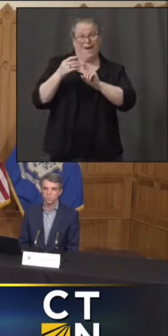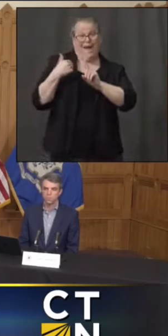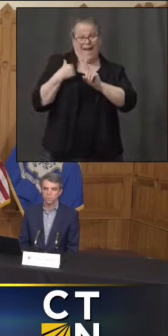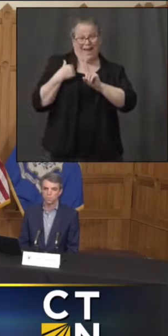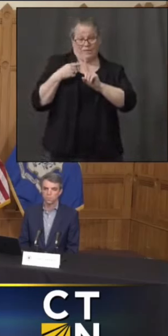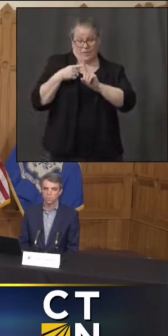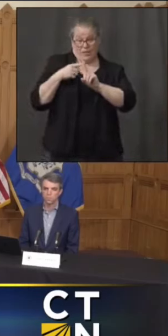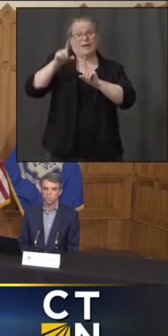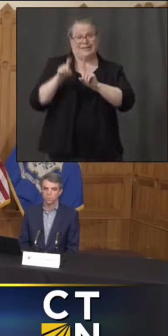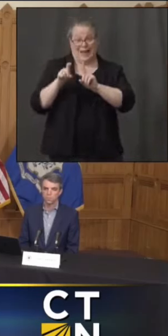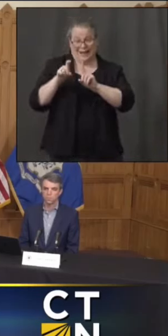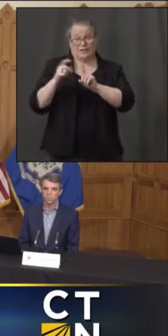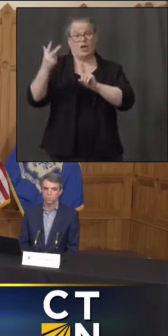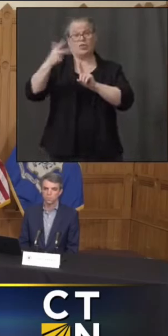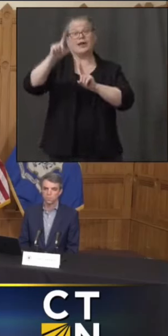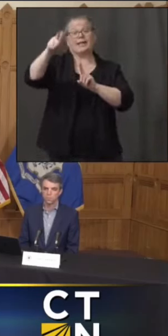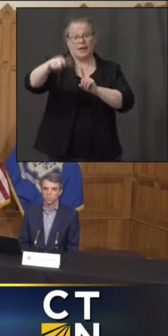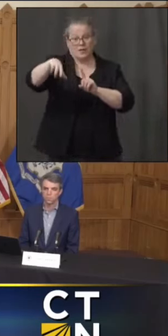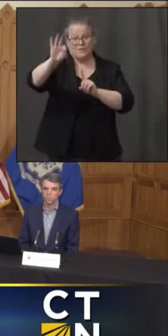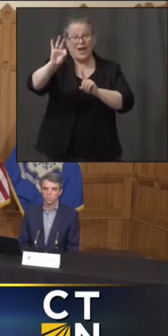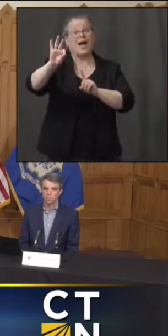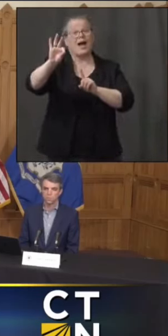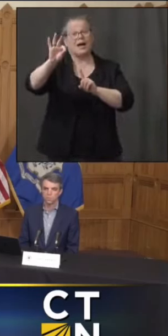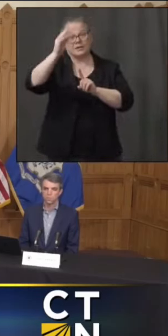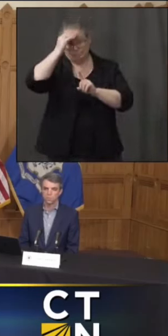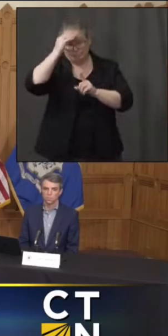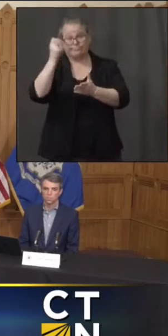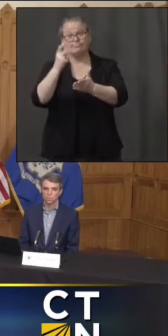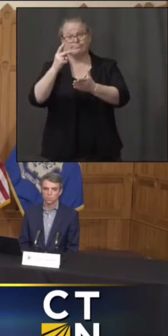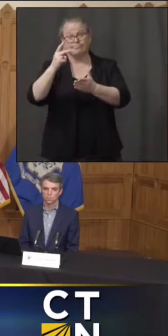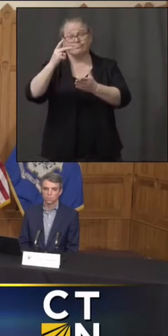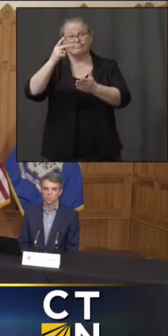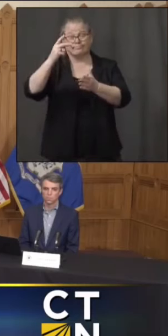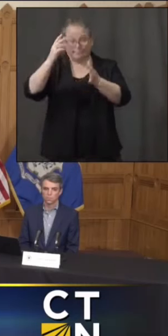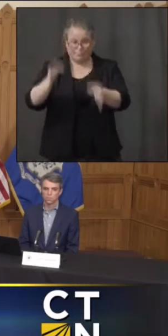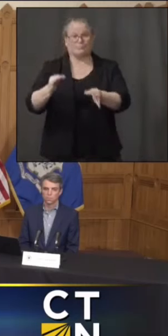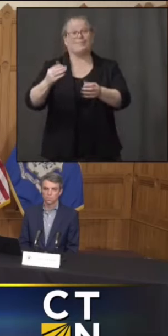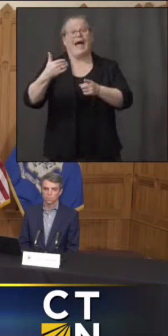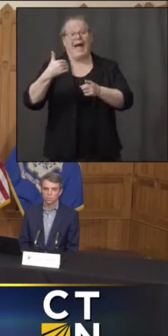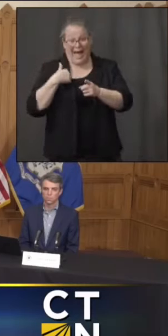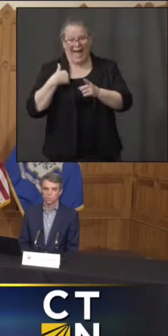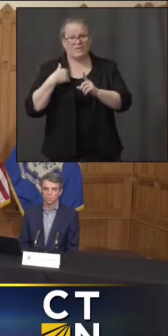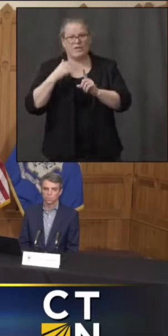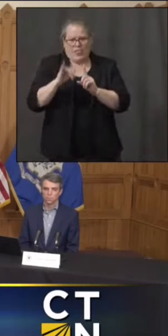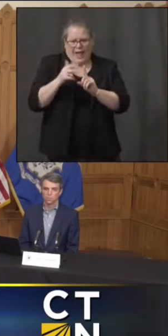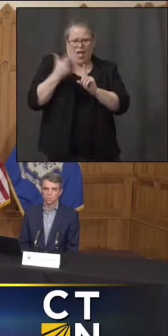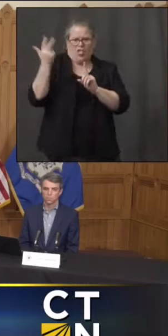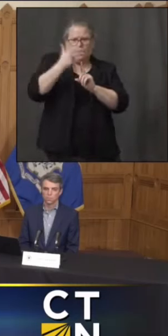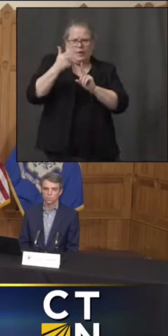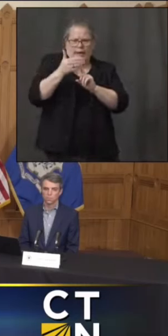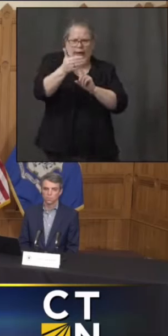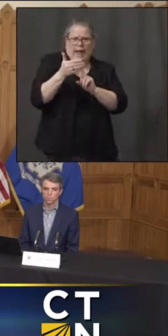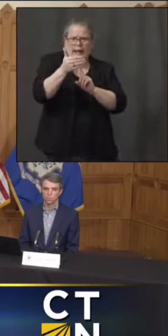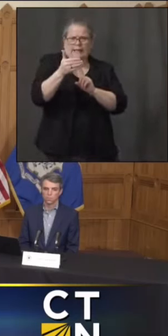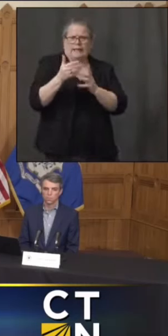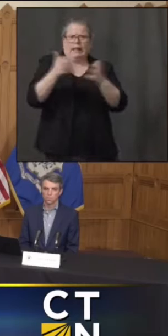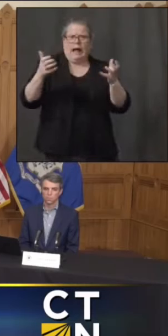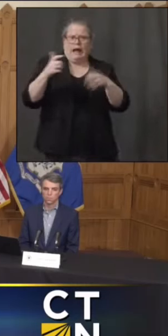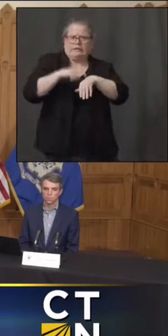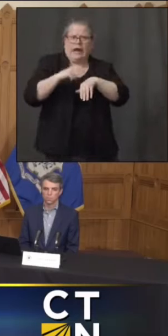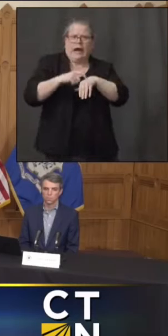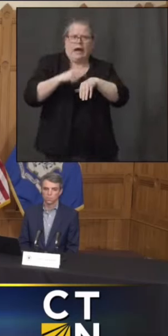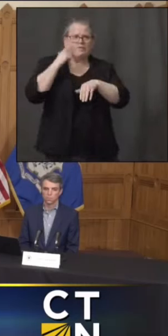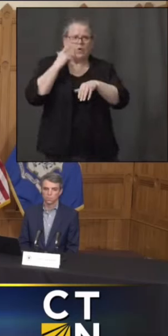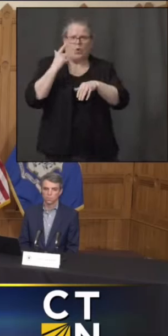assumption in your model as to A, will rapid testing be available late May, and B,